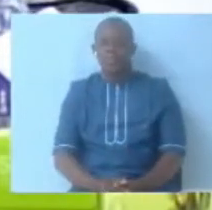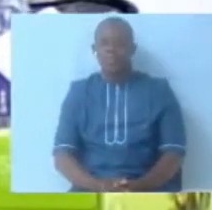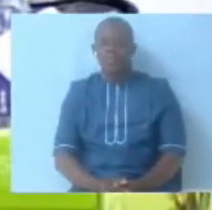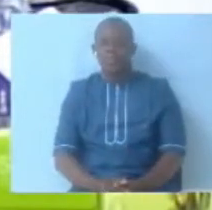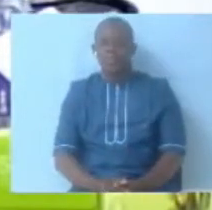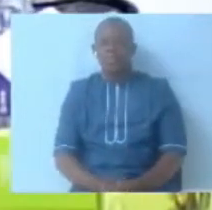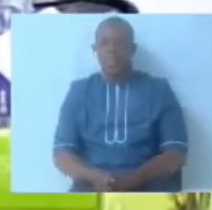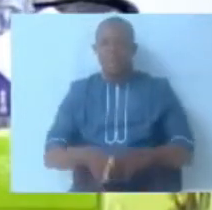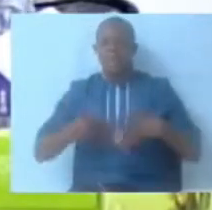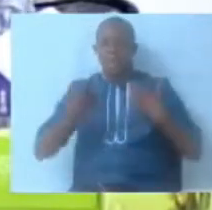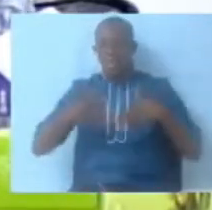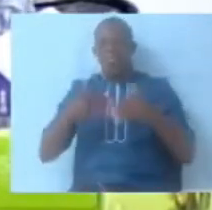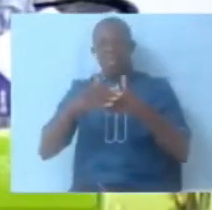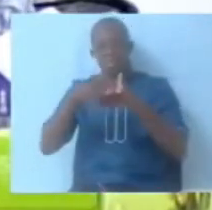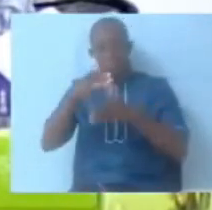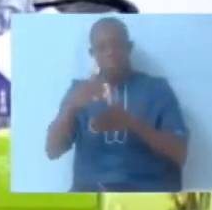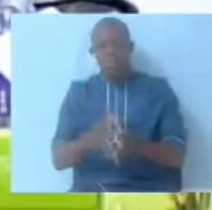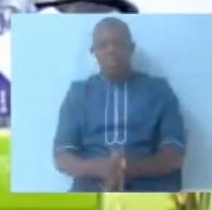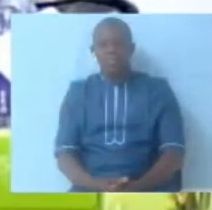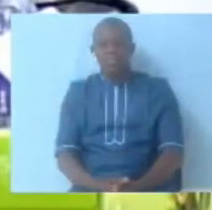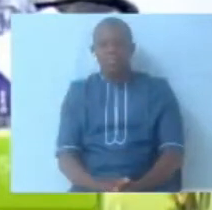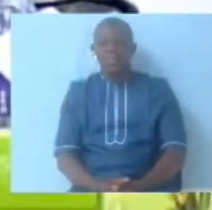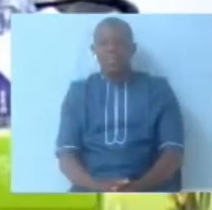I'm grateful indeed.